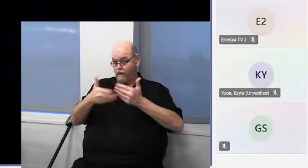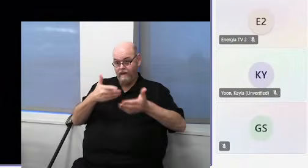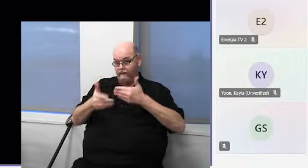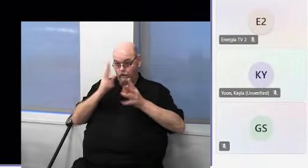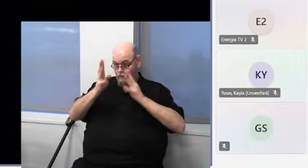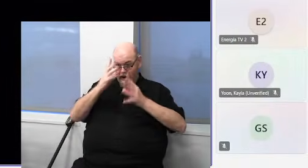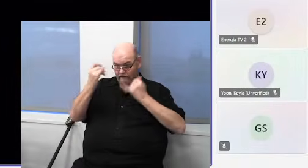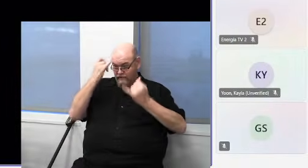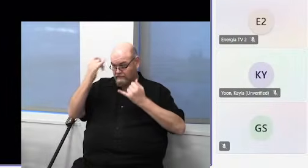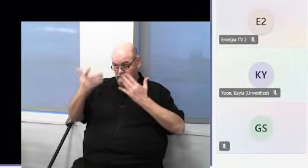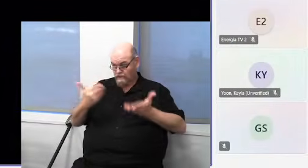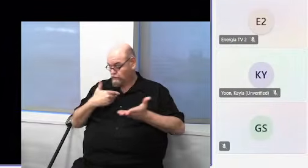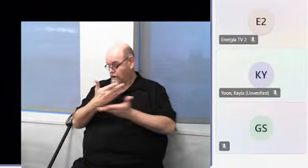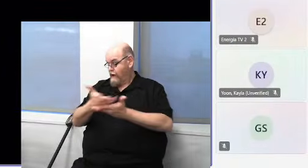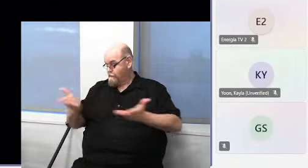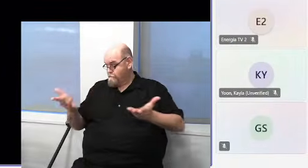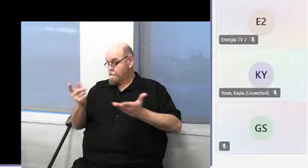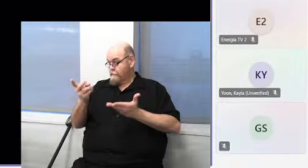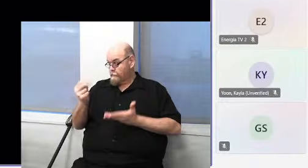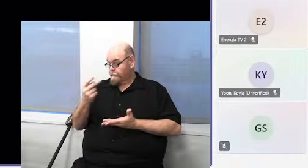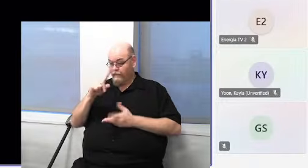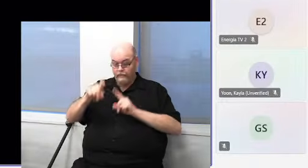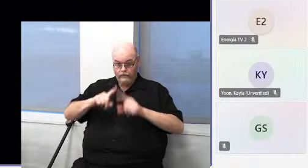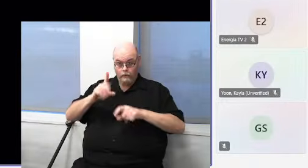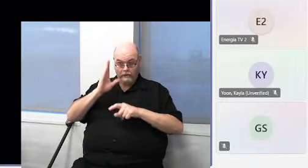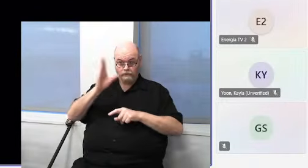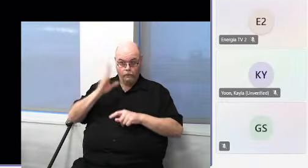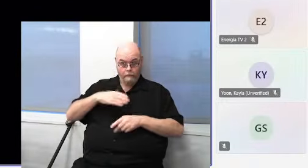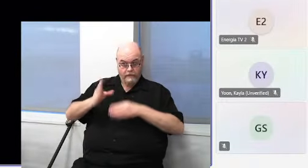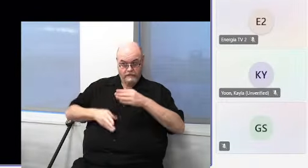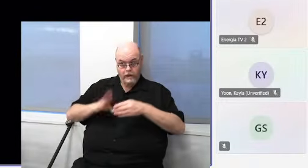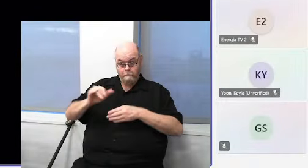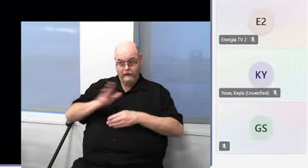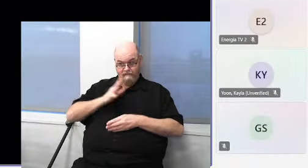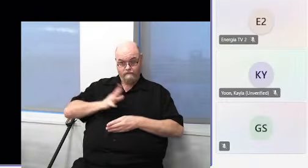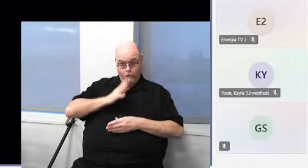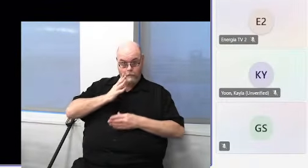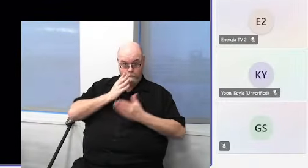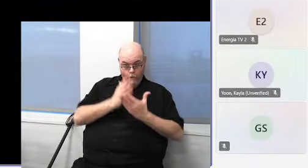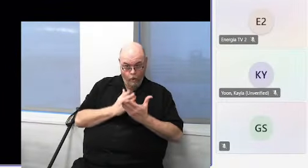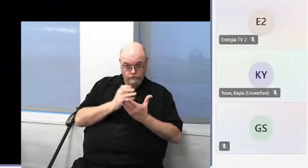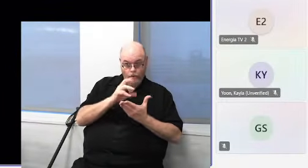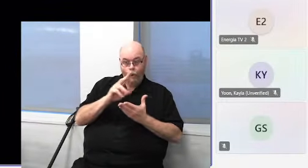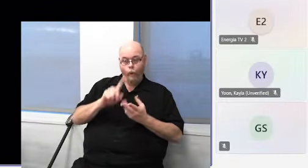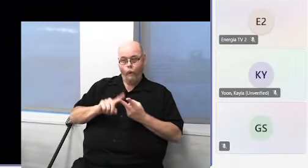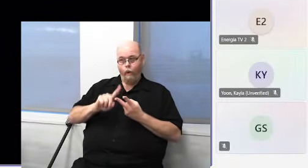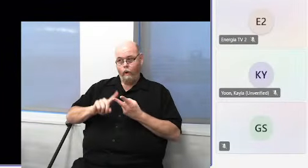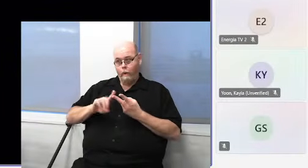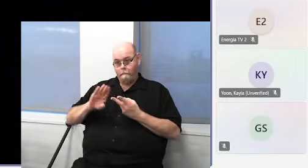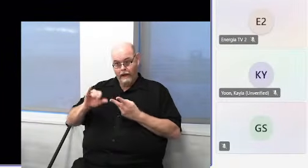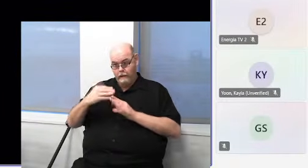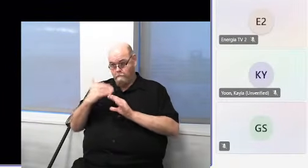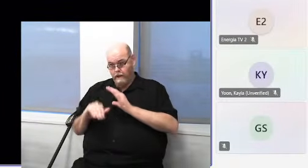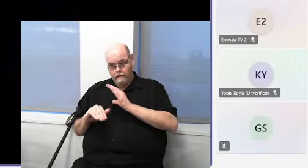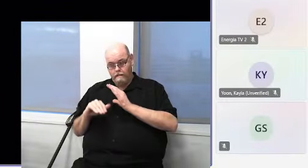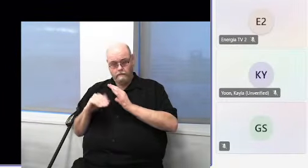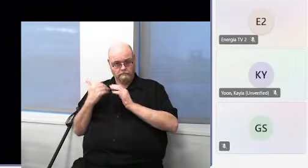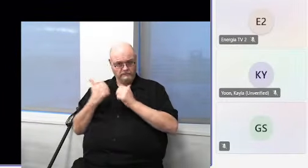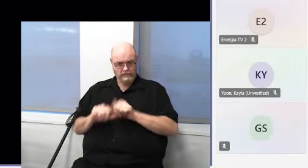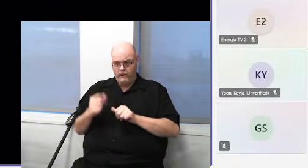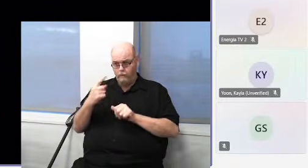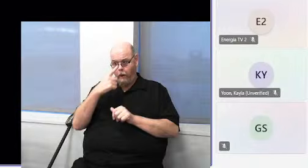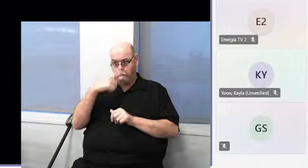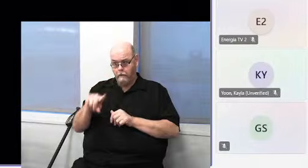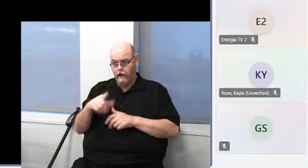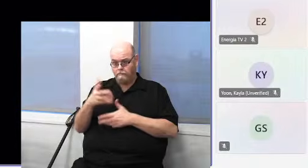up with whatever creative ideas you have? And the question is whether this has to be done by formal motion or whether it gets done by